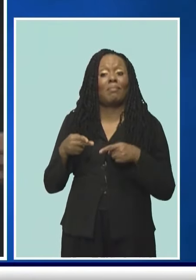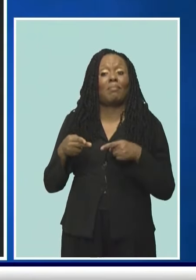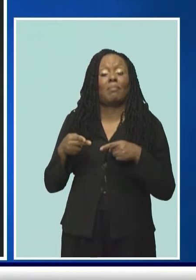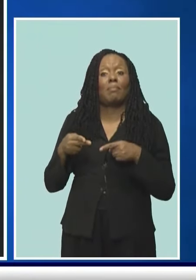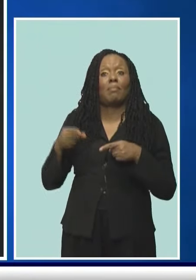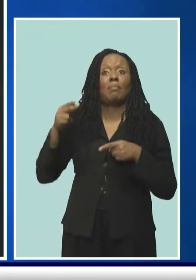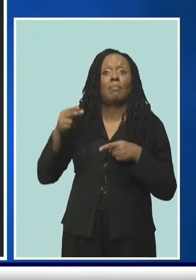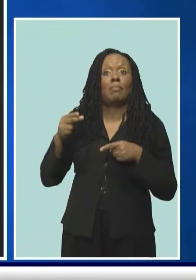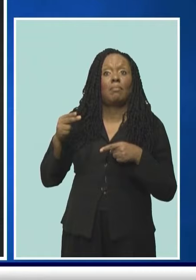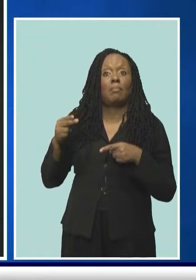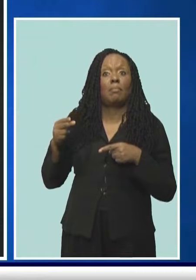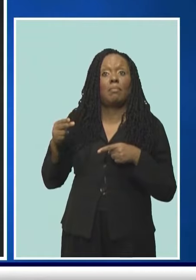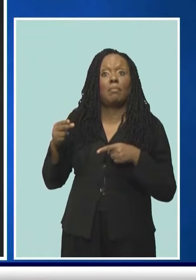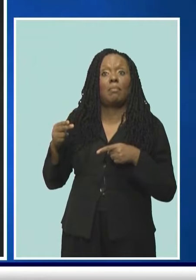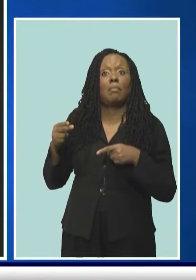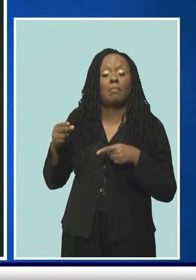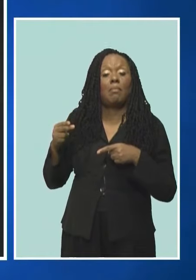are anywhere in government,